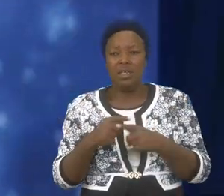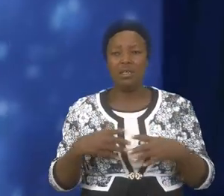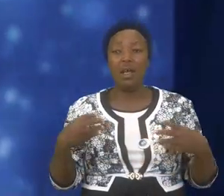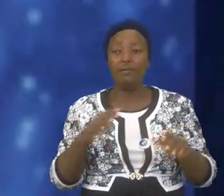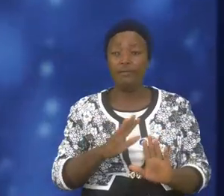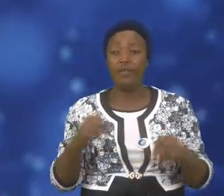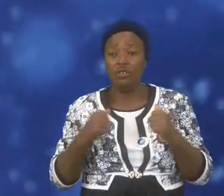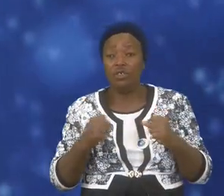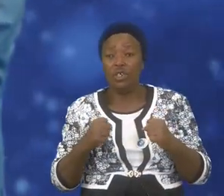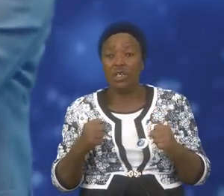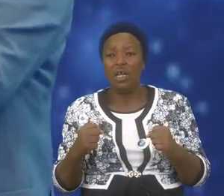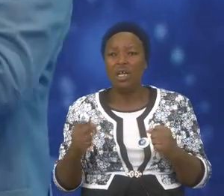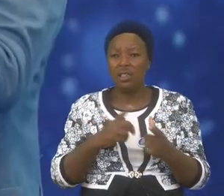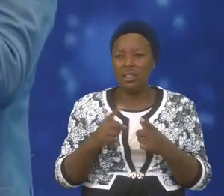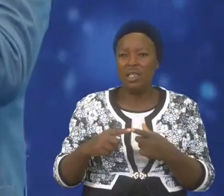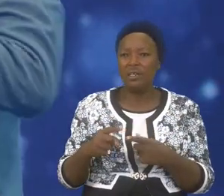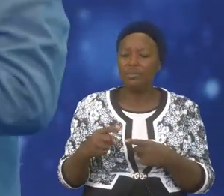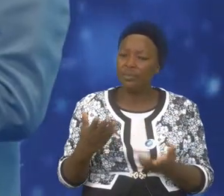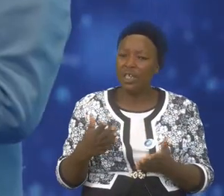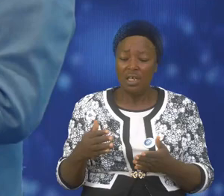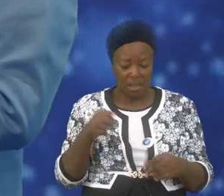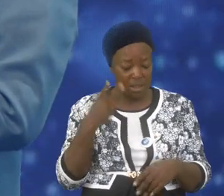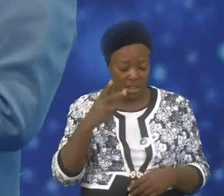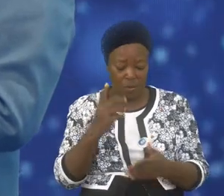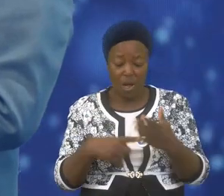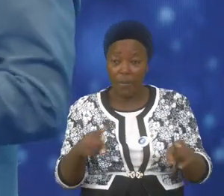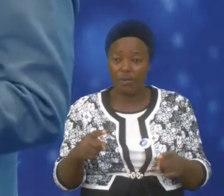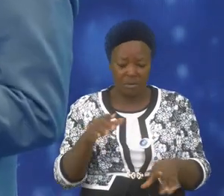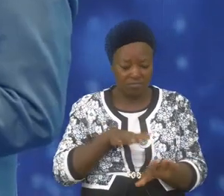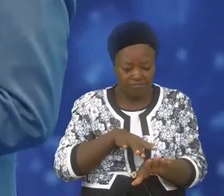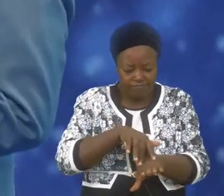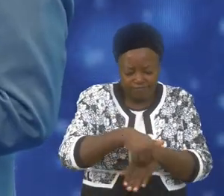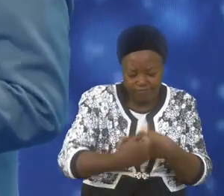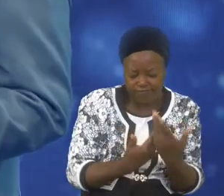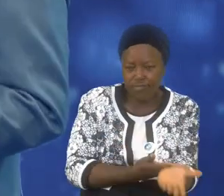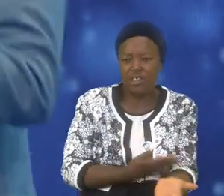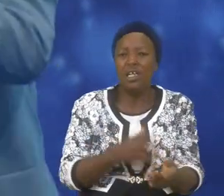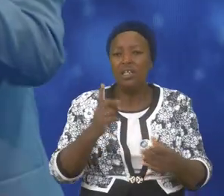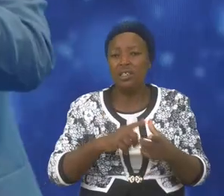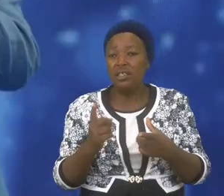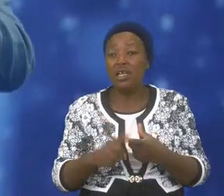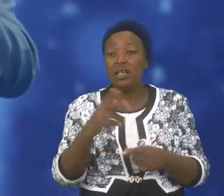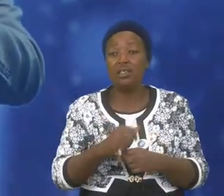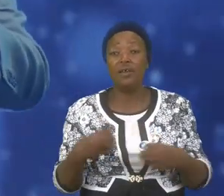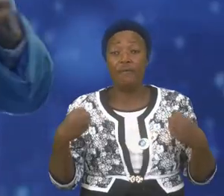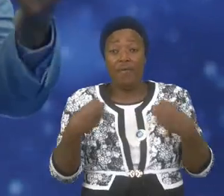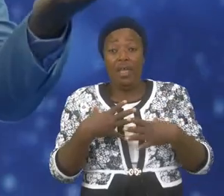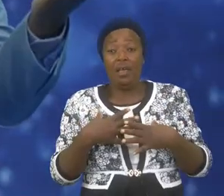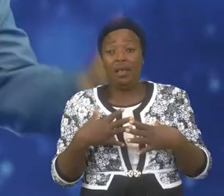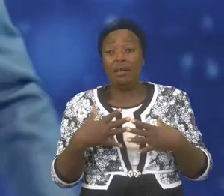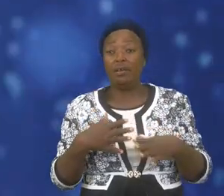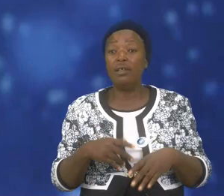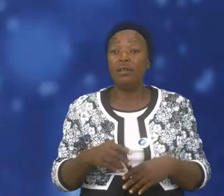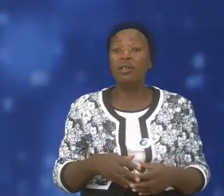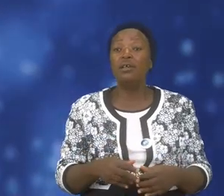The fear remained. The fright remained. The tremor remained. But